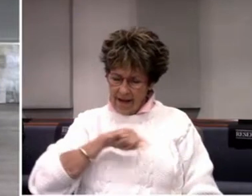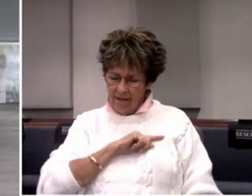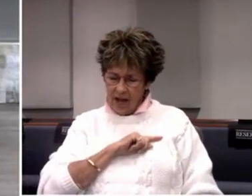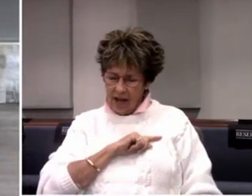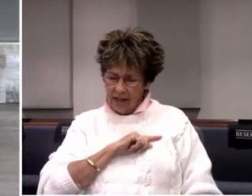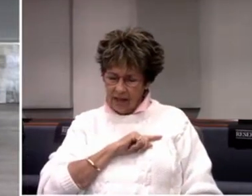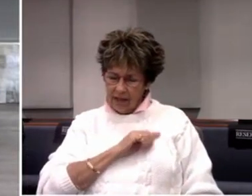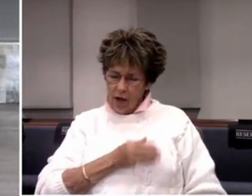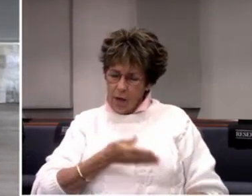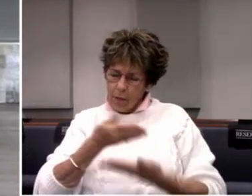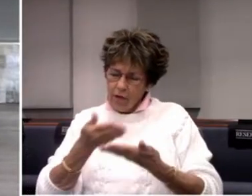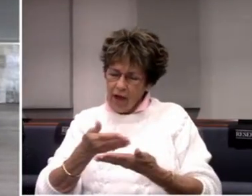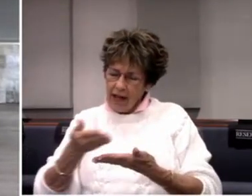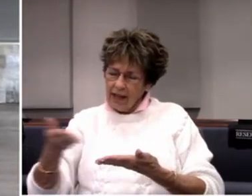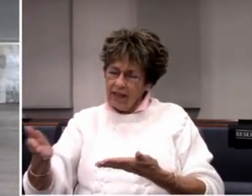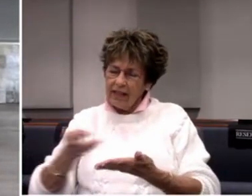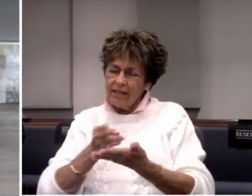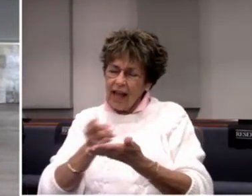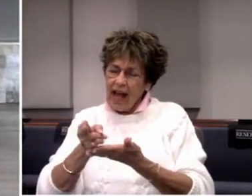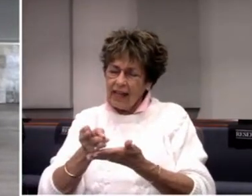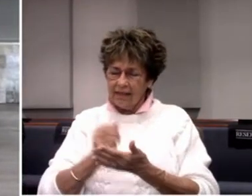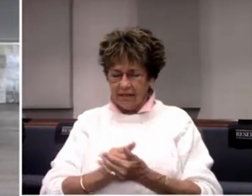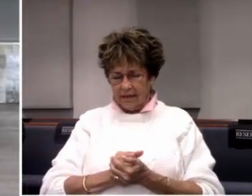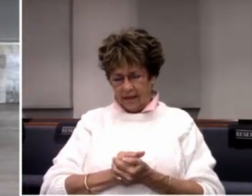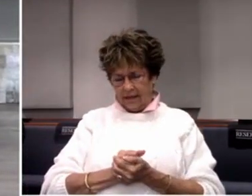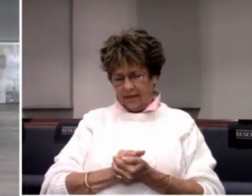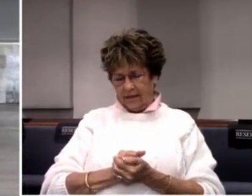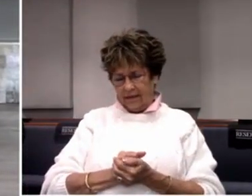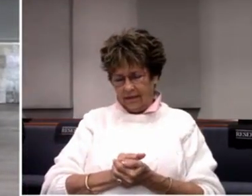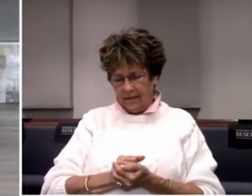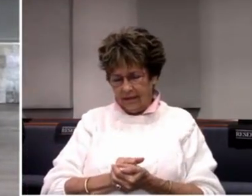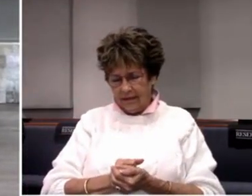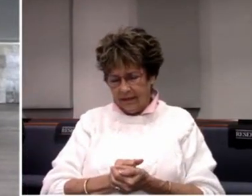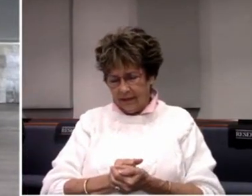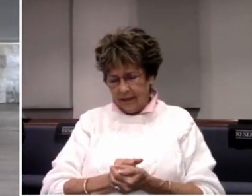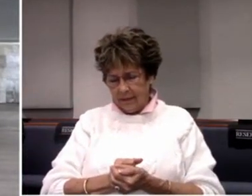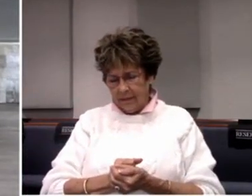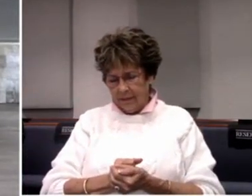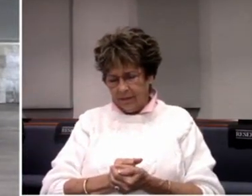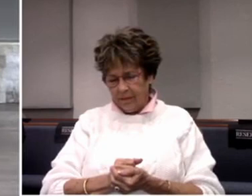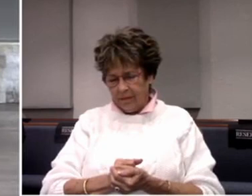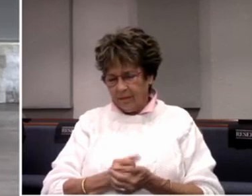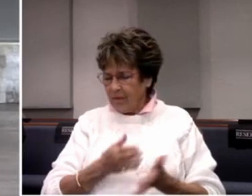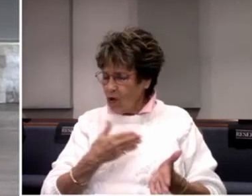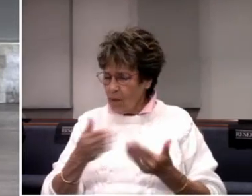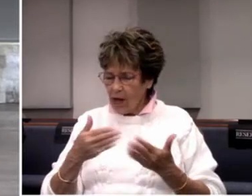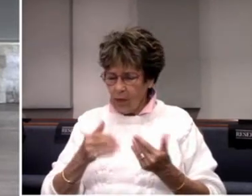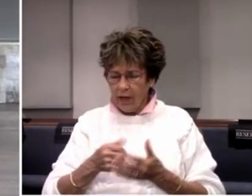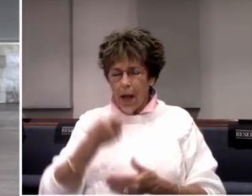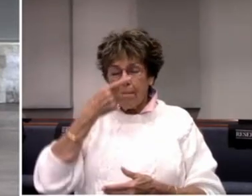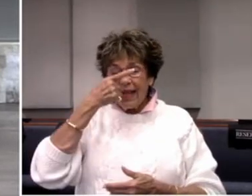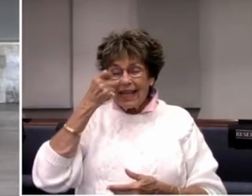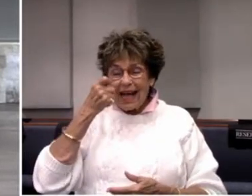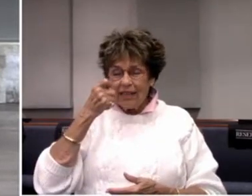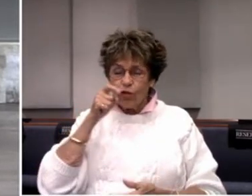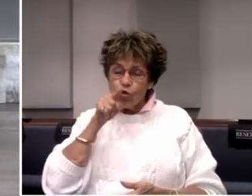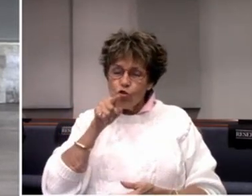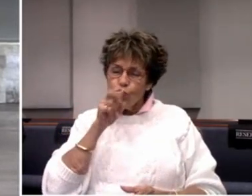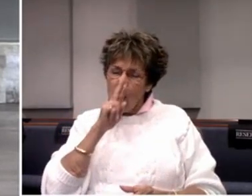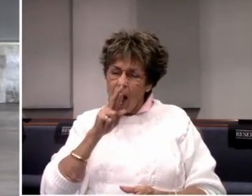Provide things honest in the sight of all men, even when men are dishonest toward us. Yeah, because you're a believer. You're a Christian.